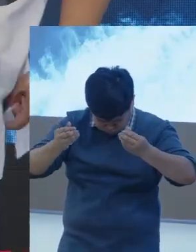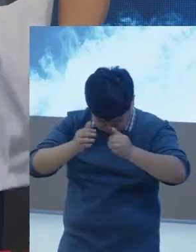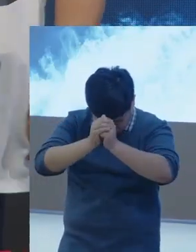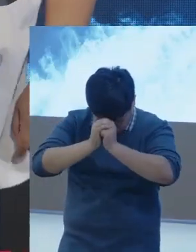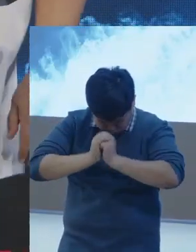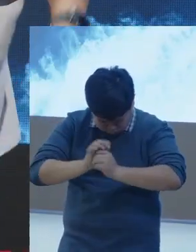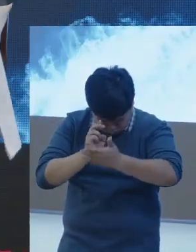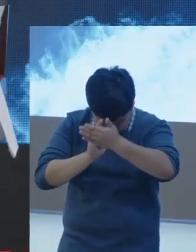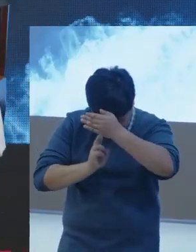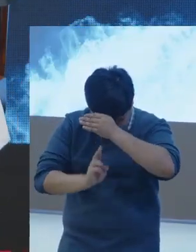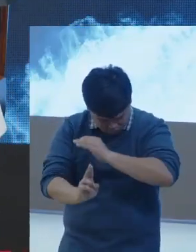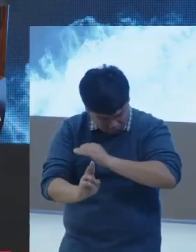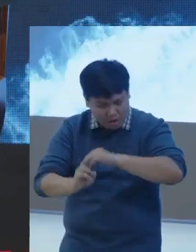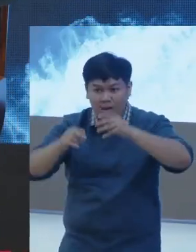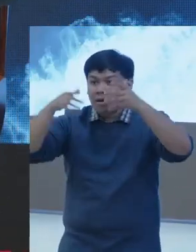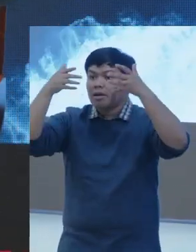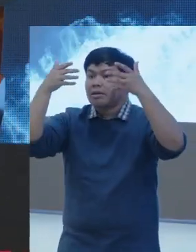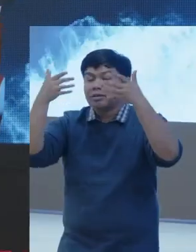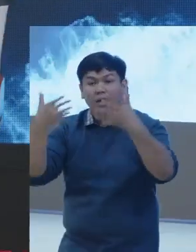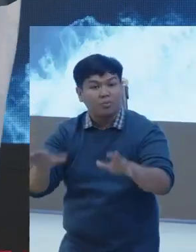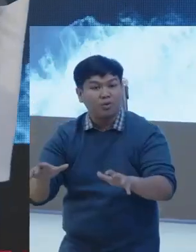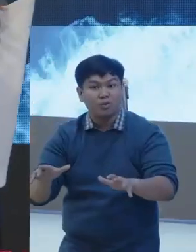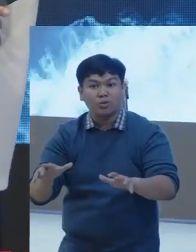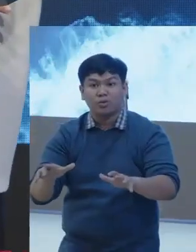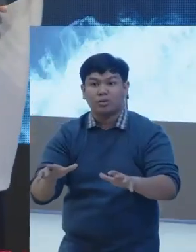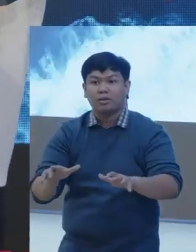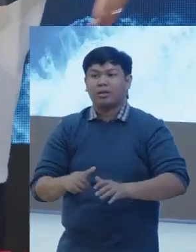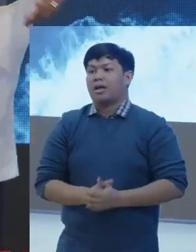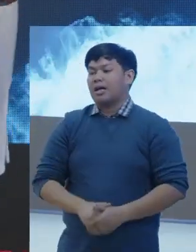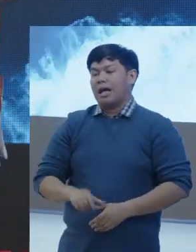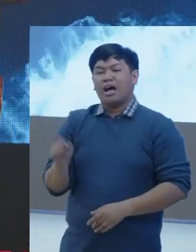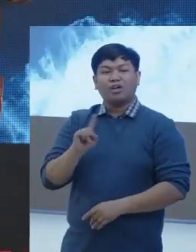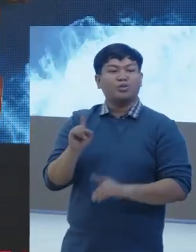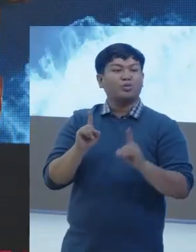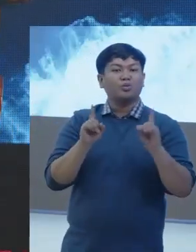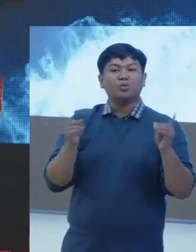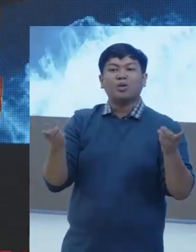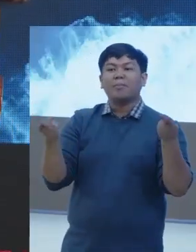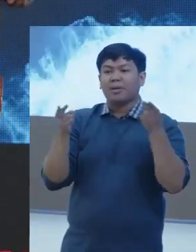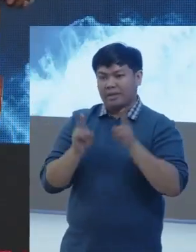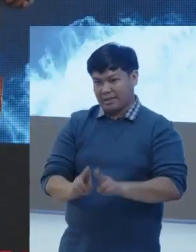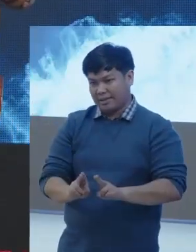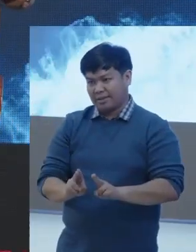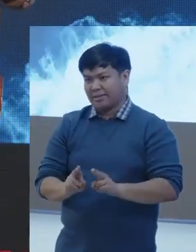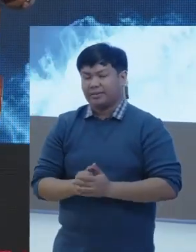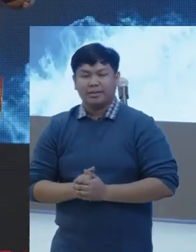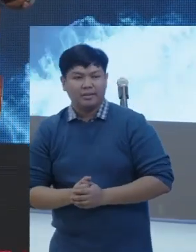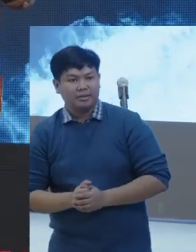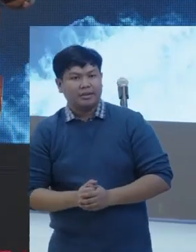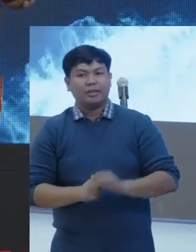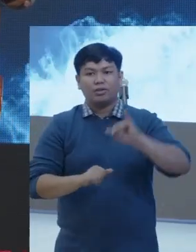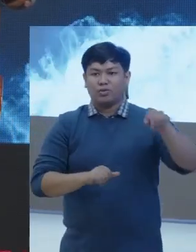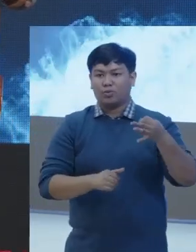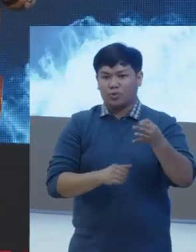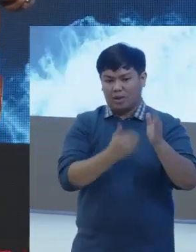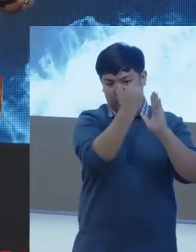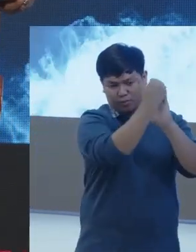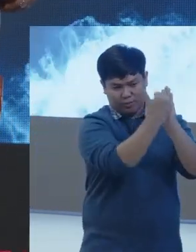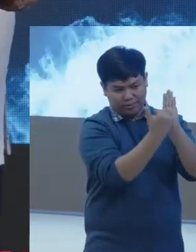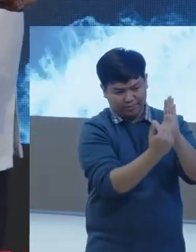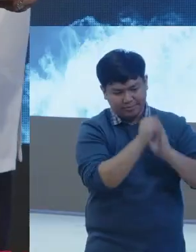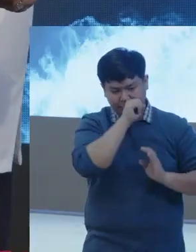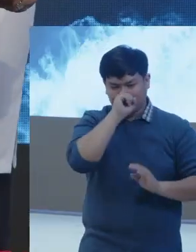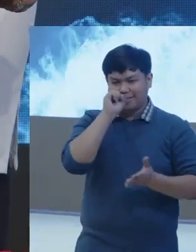them. Tapos, dinitalye niya yung verse 5. No? So, sa